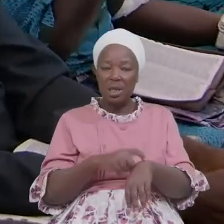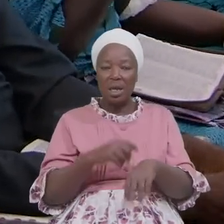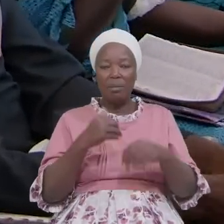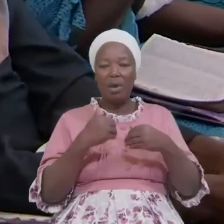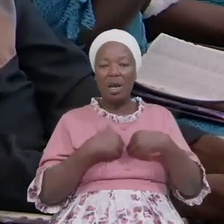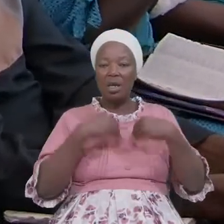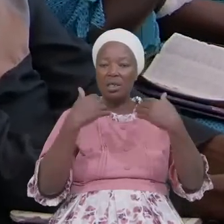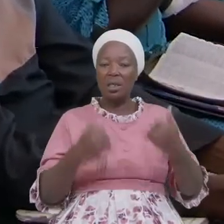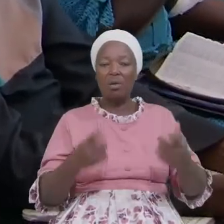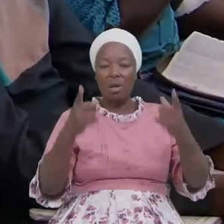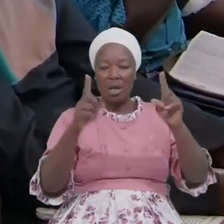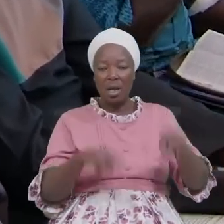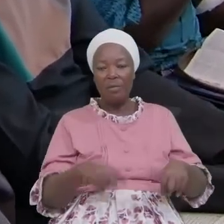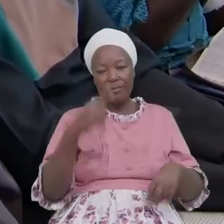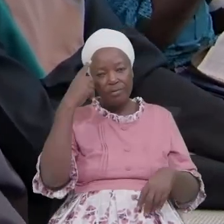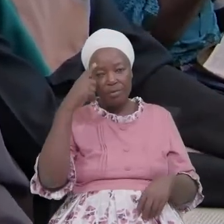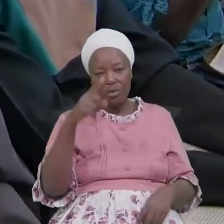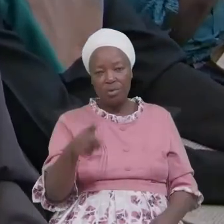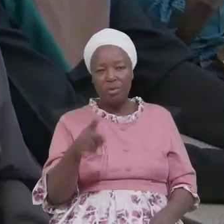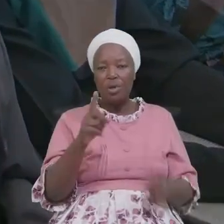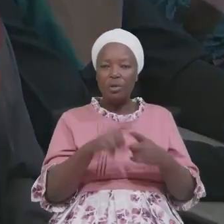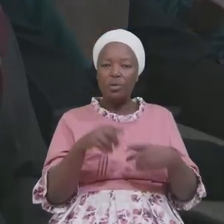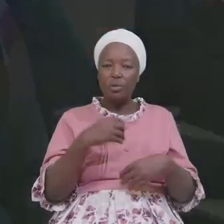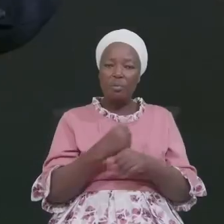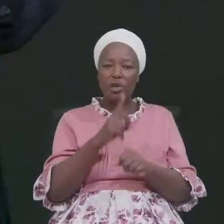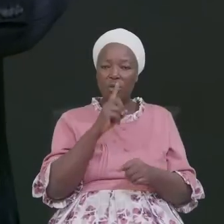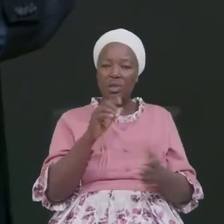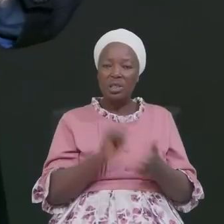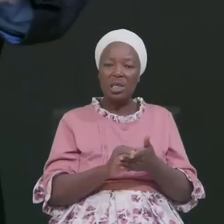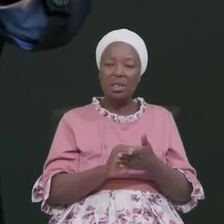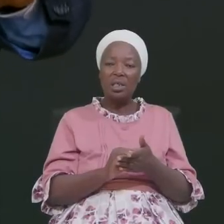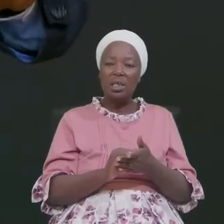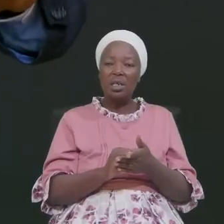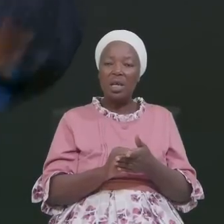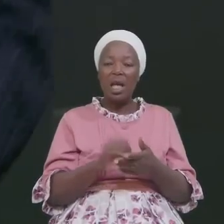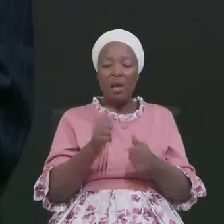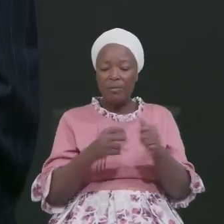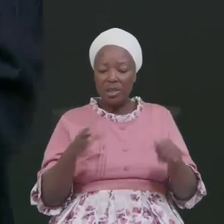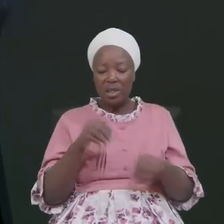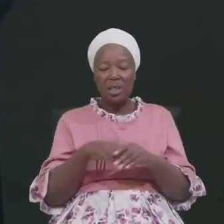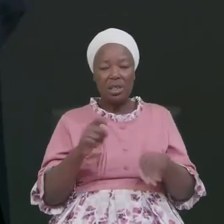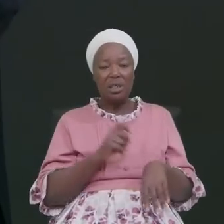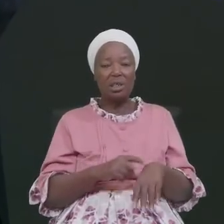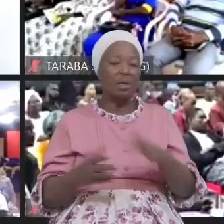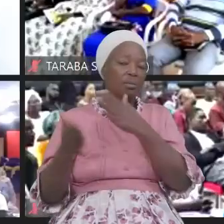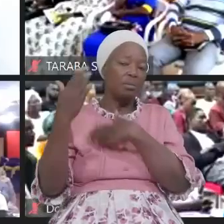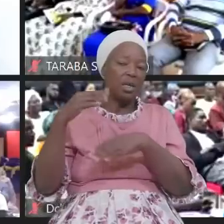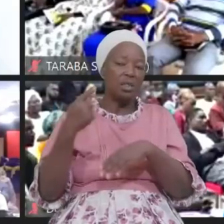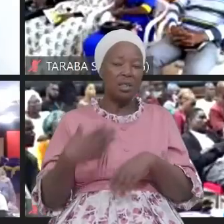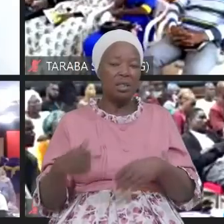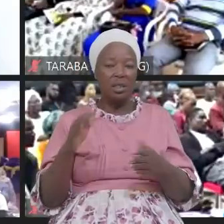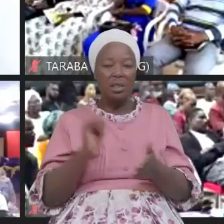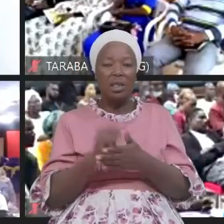now come for you to make sure that the whole things in the past, the things that are